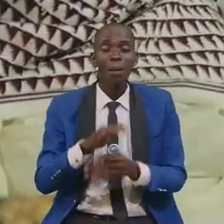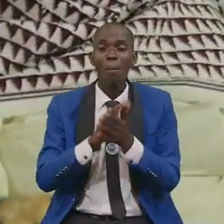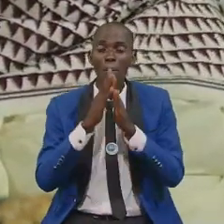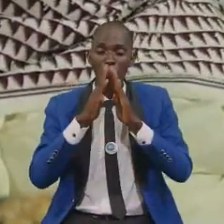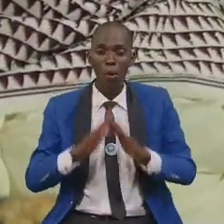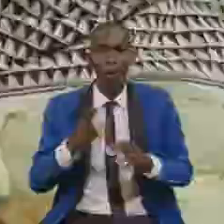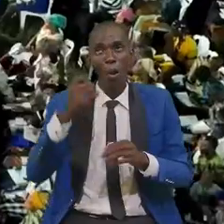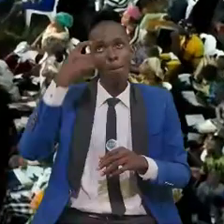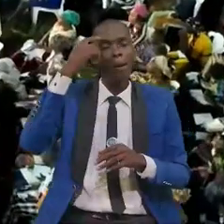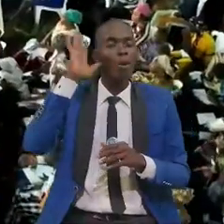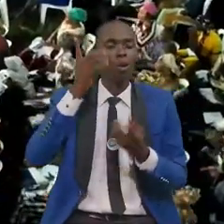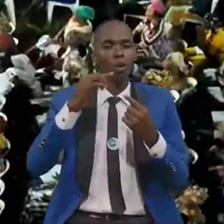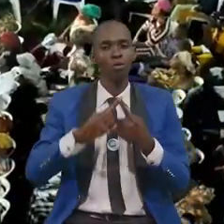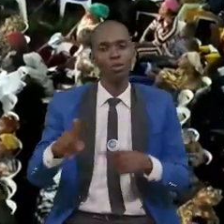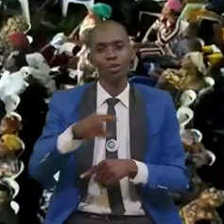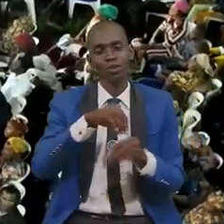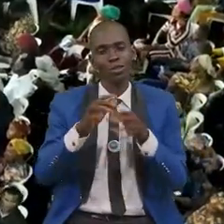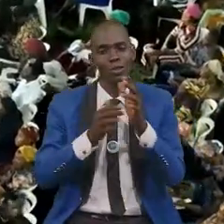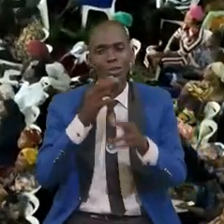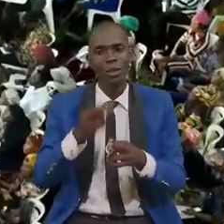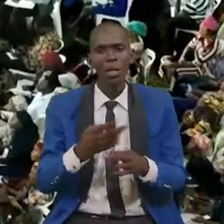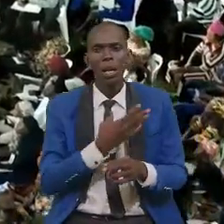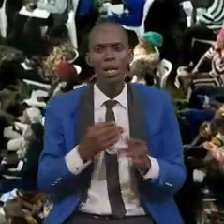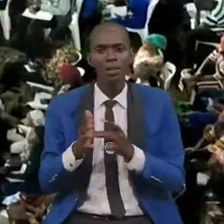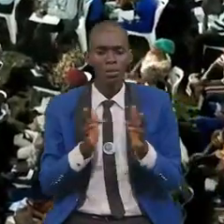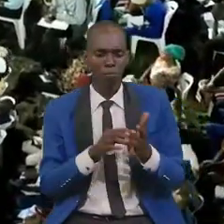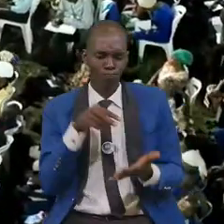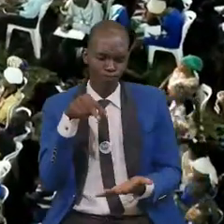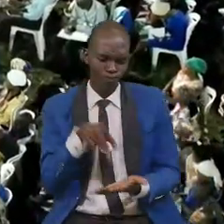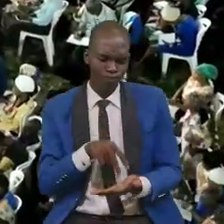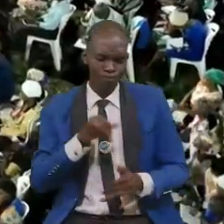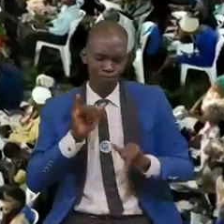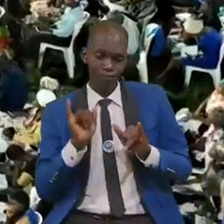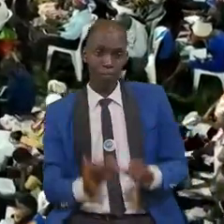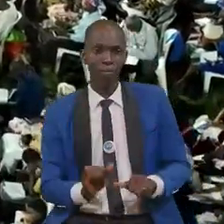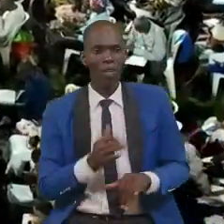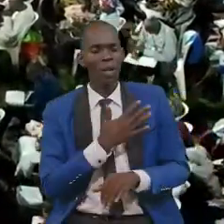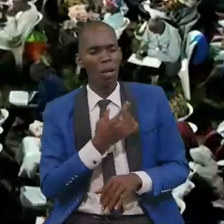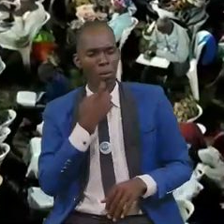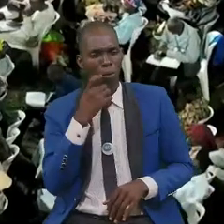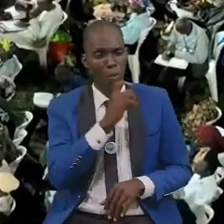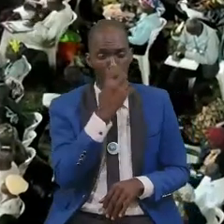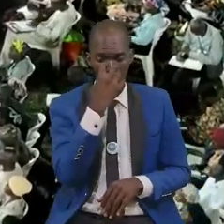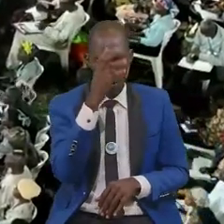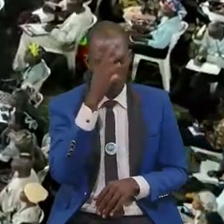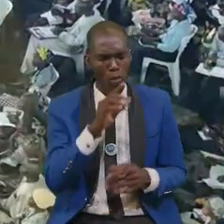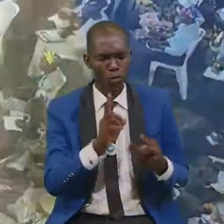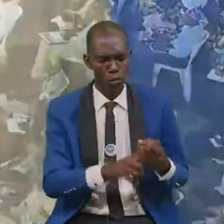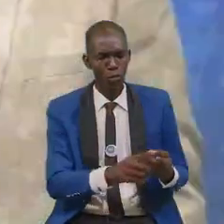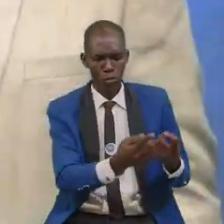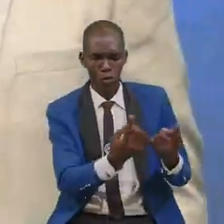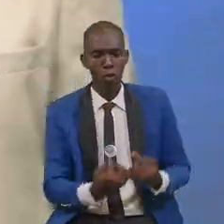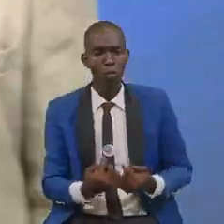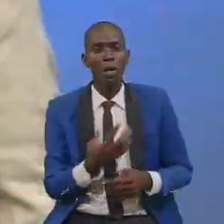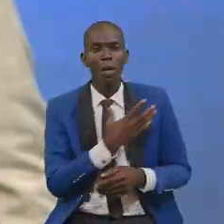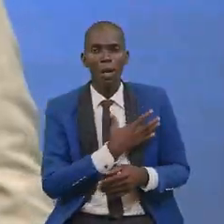in Jesus' name. And Jesus stood still and commanded him to be called. And he called